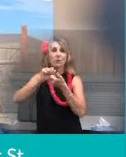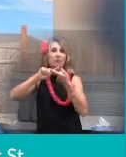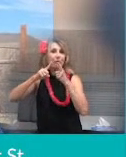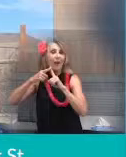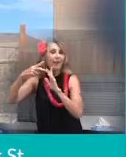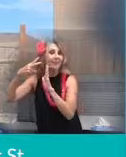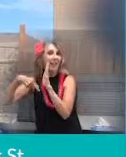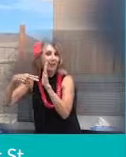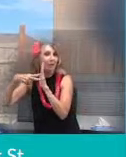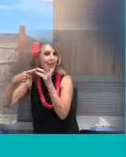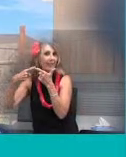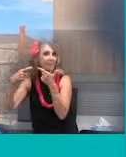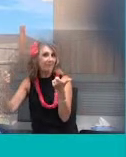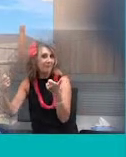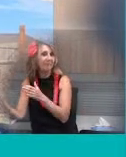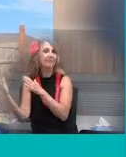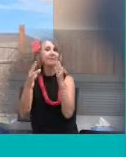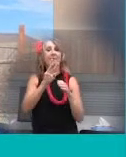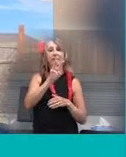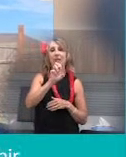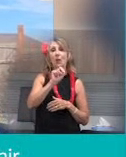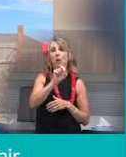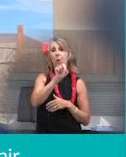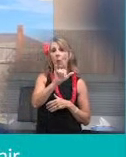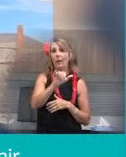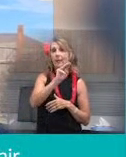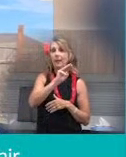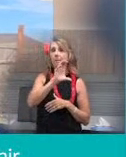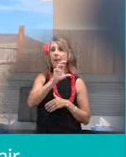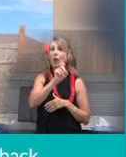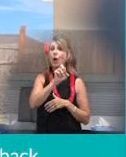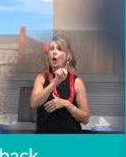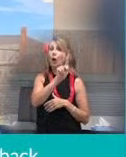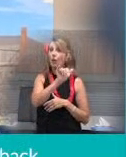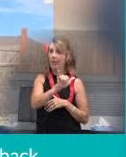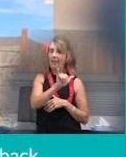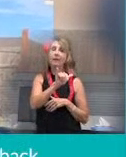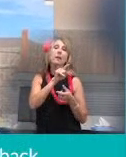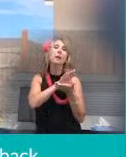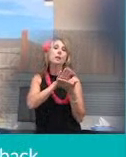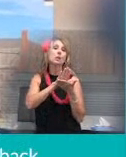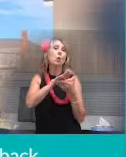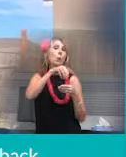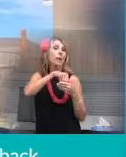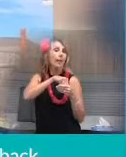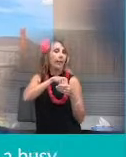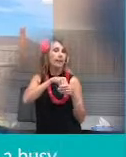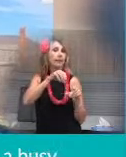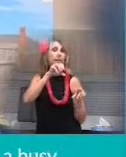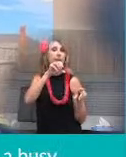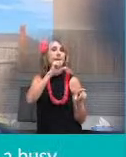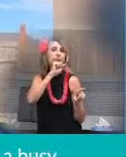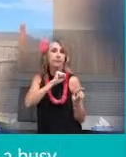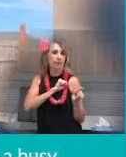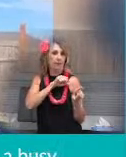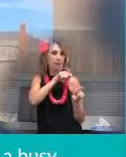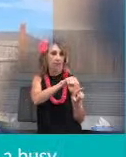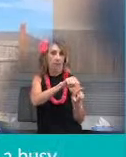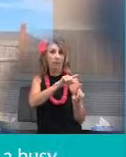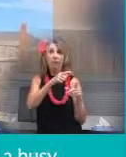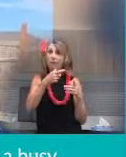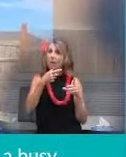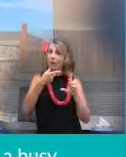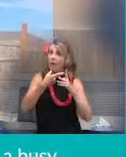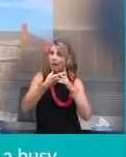Wendy McCartney, custodian at St. Patrick's. Wendy's career with the St. Clair Catholic School Board stretches back 33